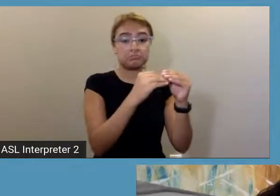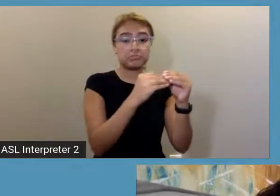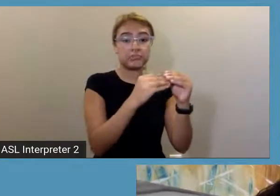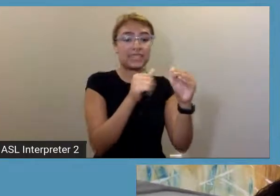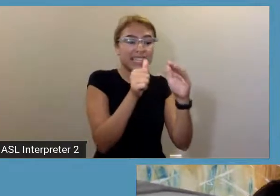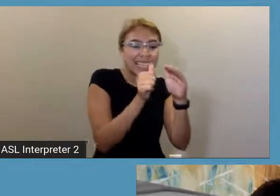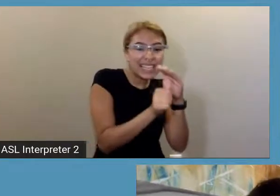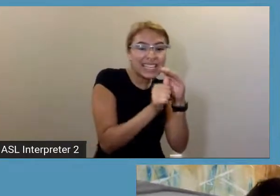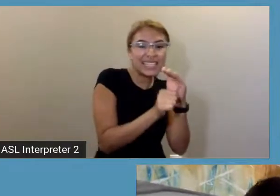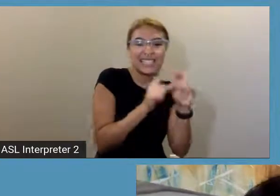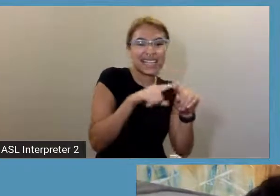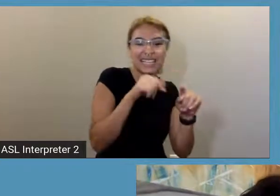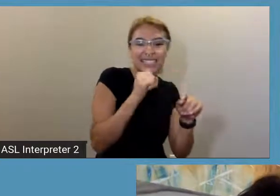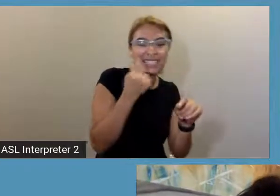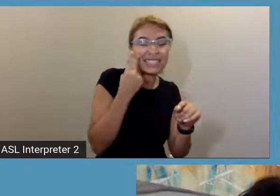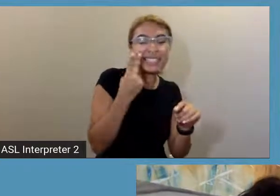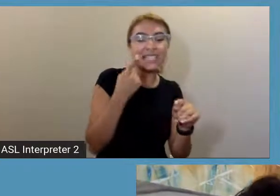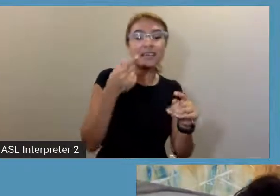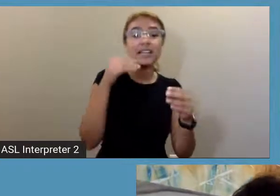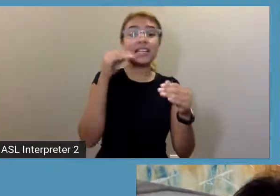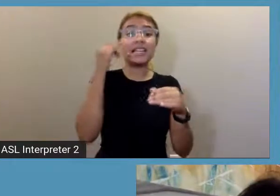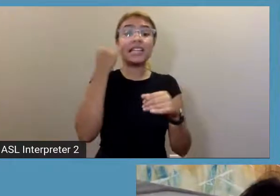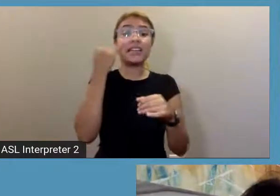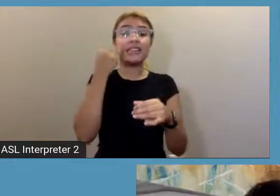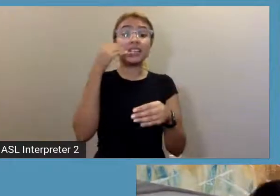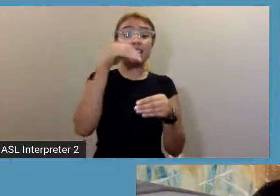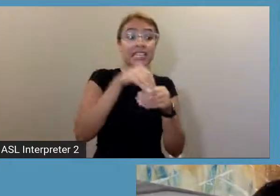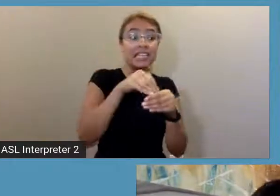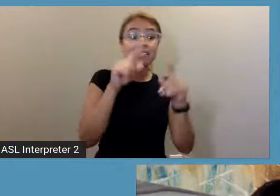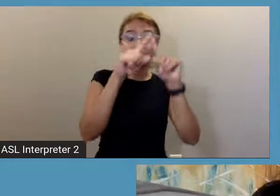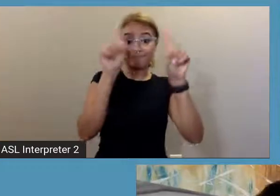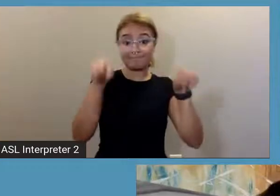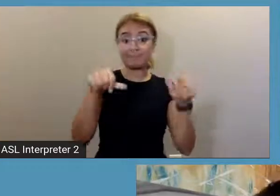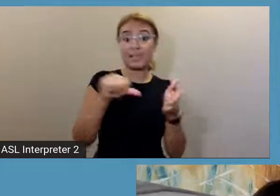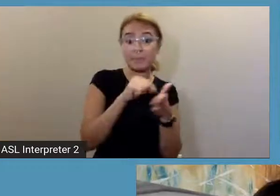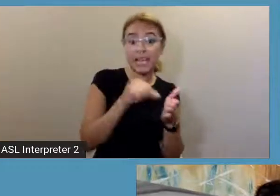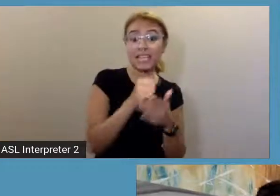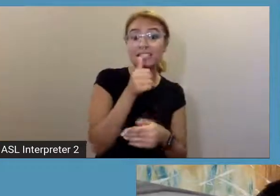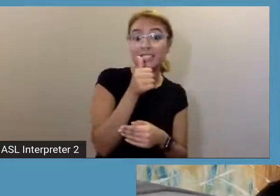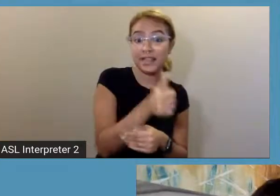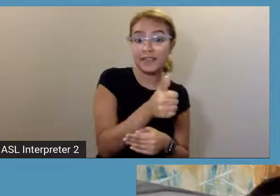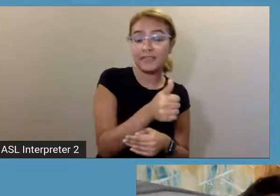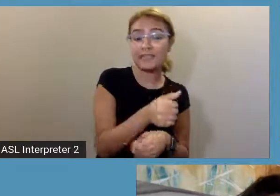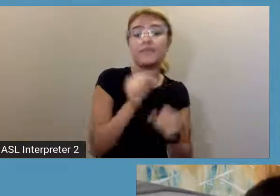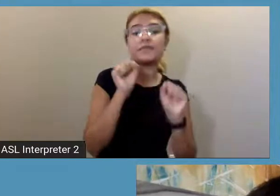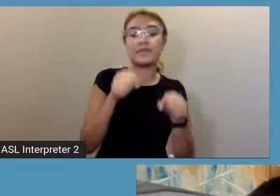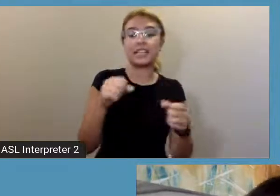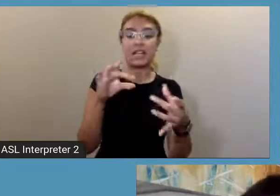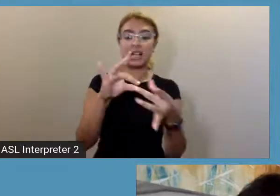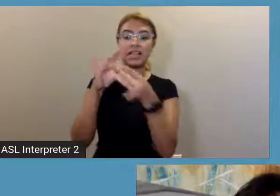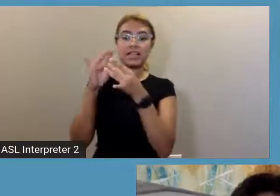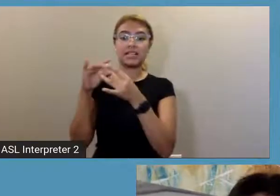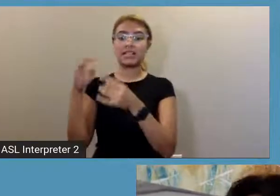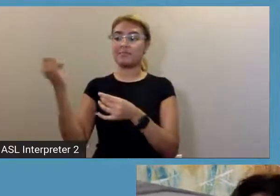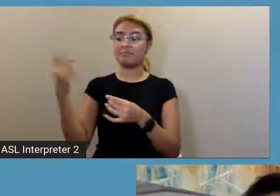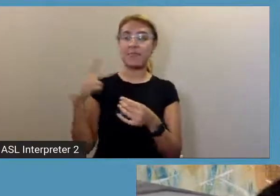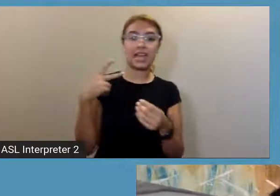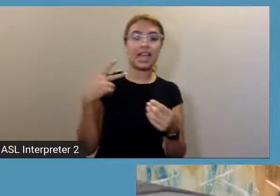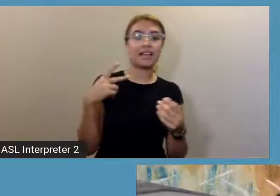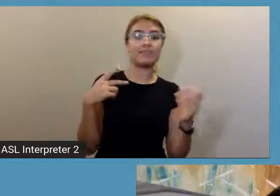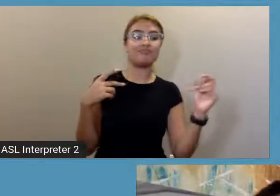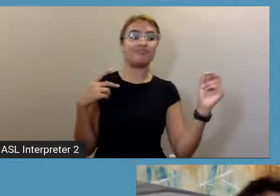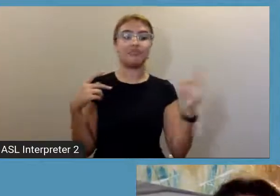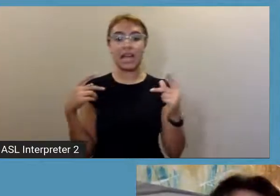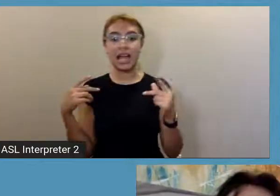will ignore those. But if it's in the page itself, it will read it. And then just link everything back and forth. Link between your YouTube, your